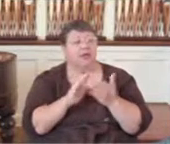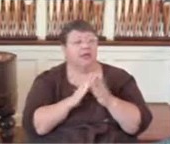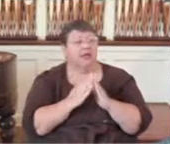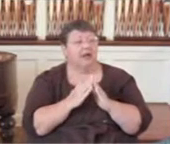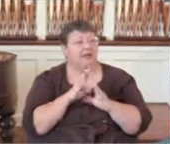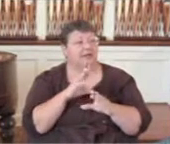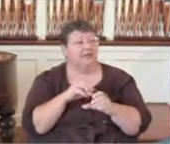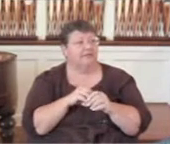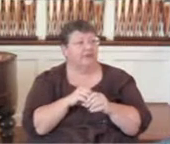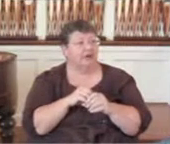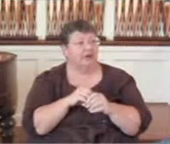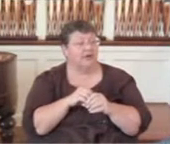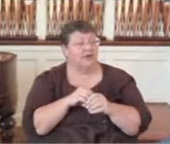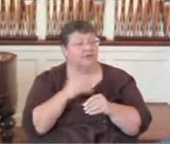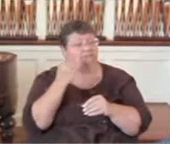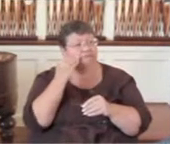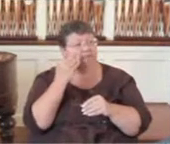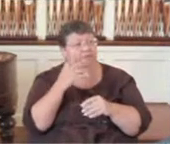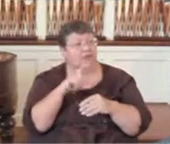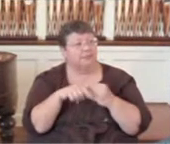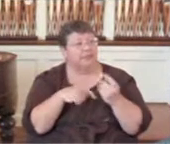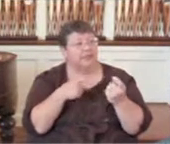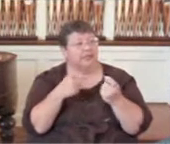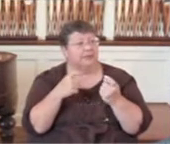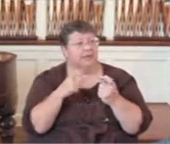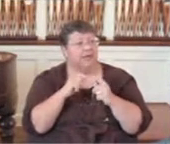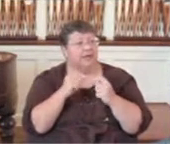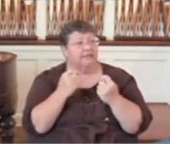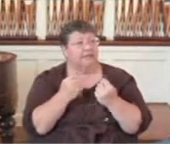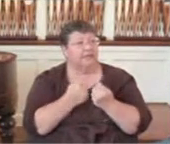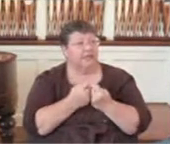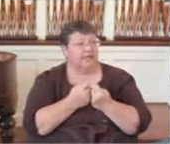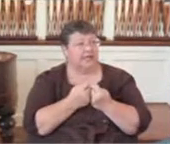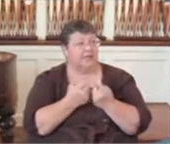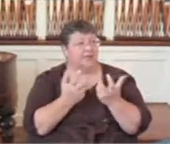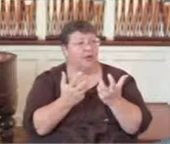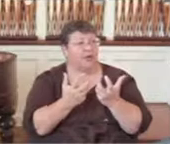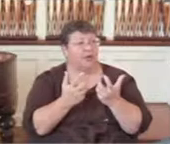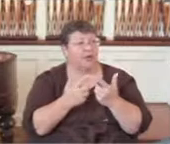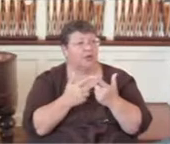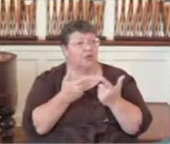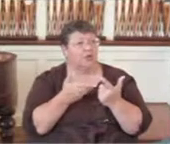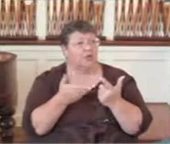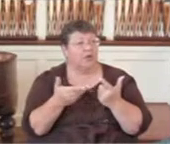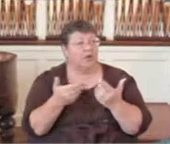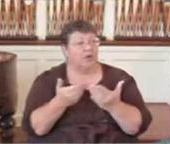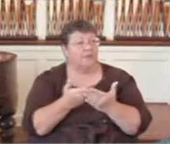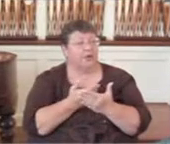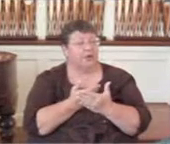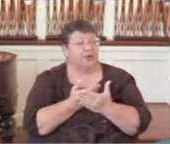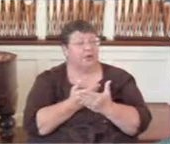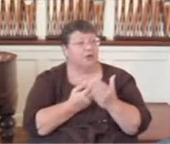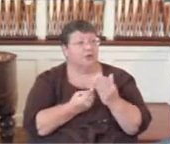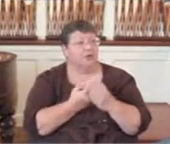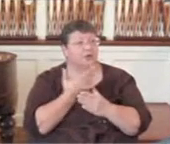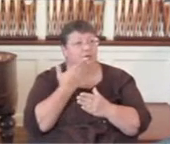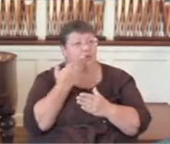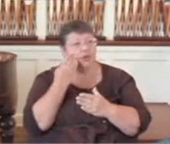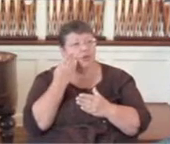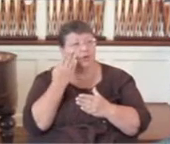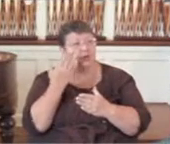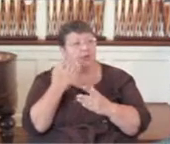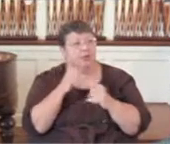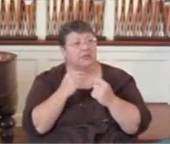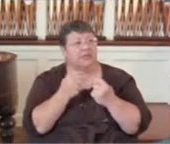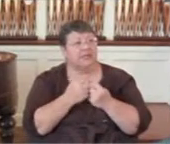Just a note about the administrative team. We want to welcome our new Growth and Good News team leader, and